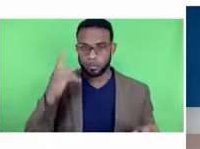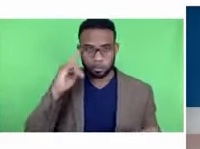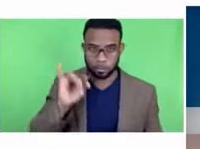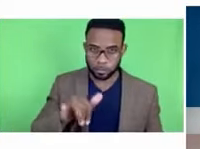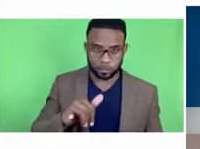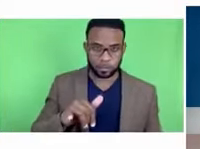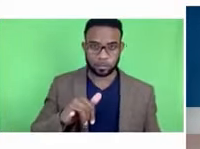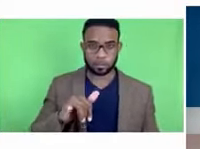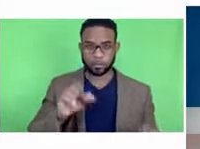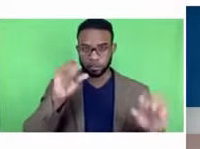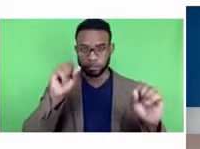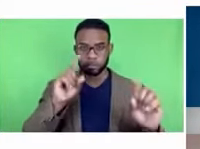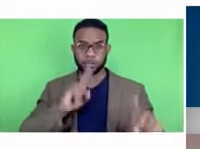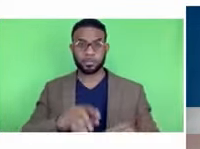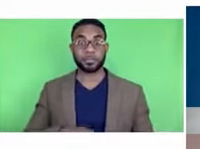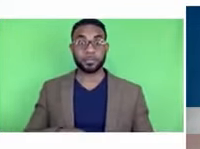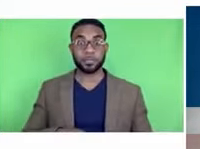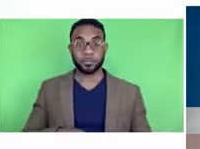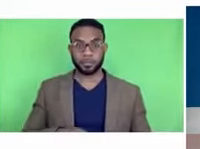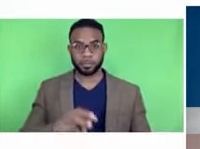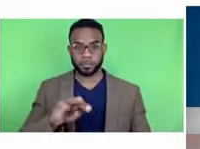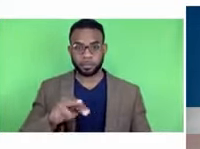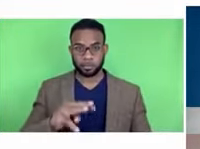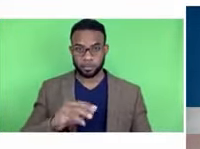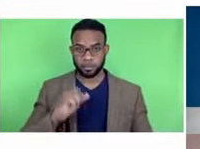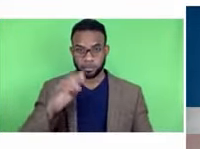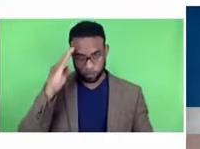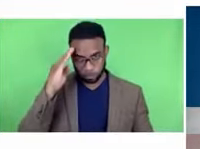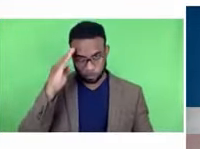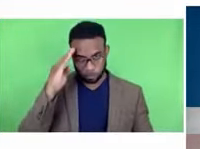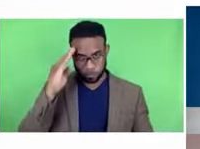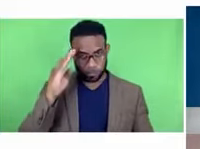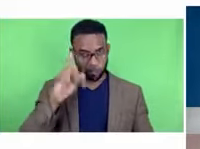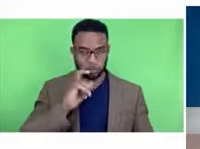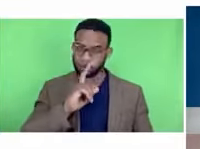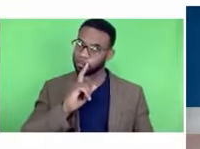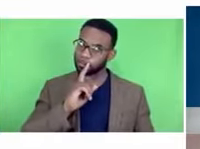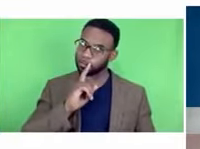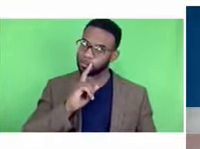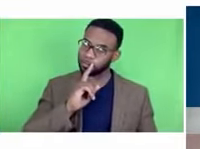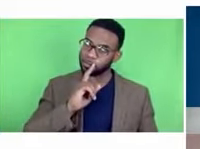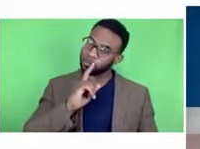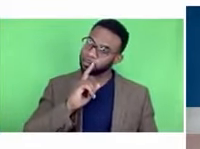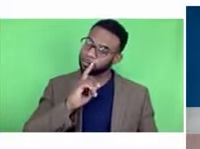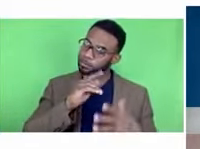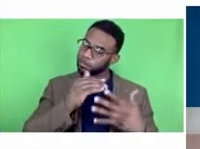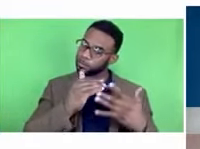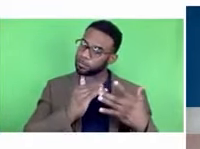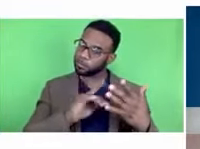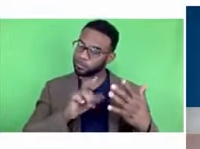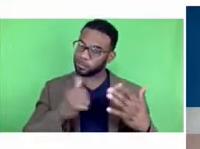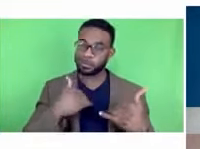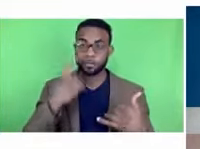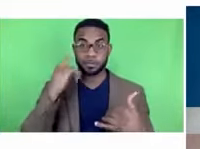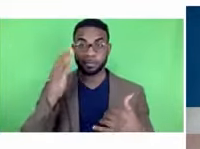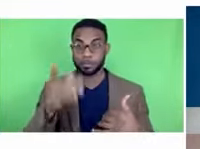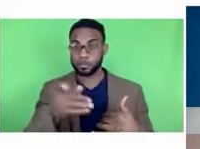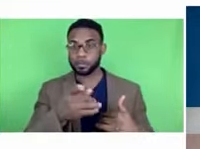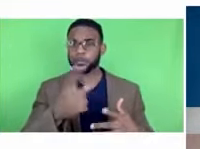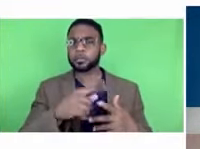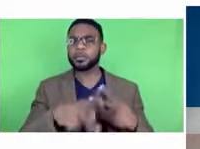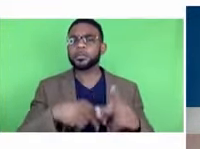a fantastic answer. And Maram, I know it's not quite in the list of questions I had, but but very similar, like what kind